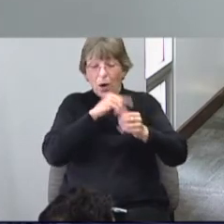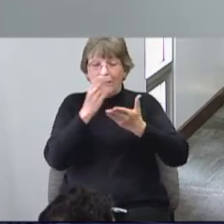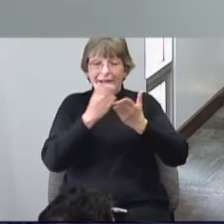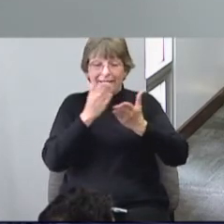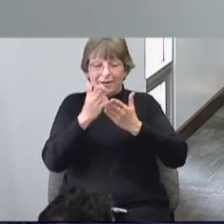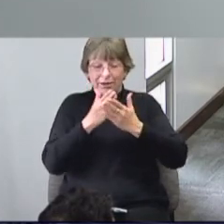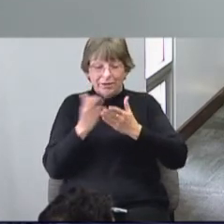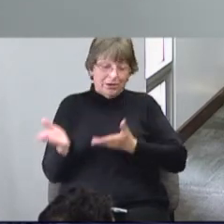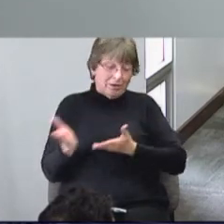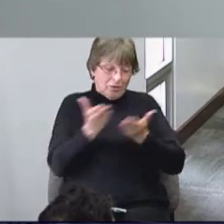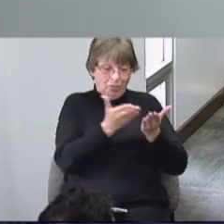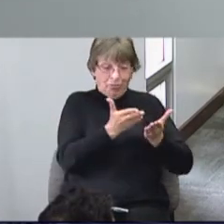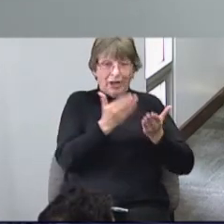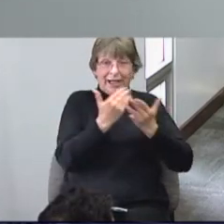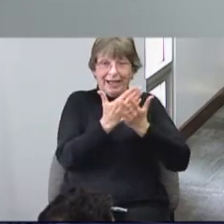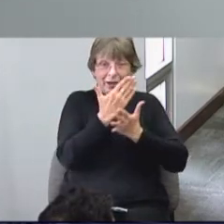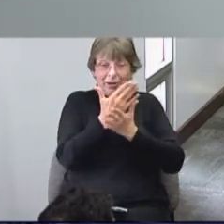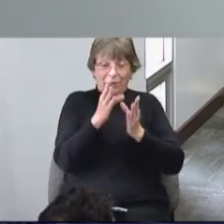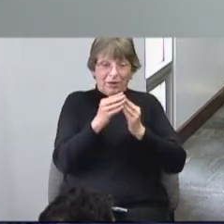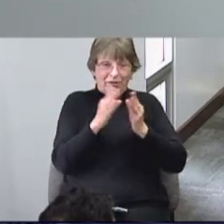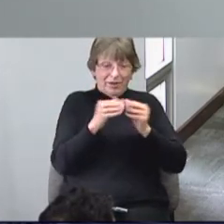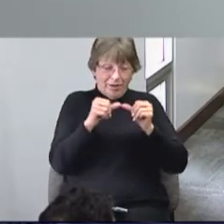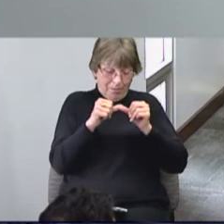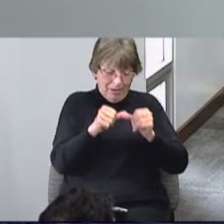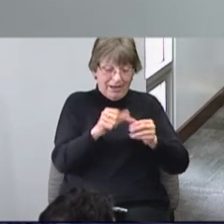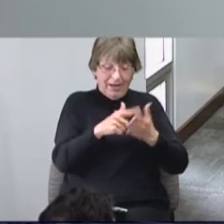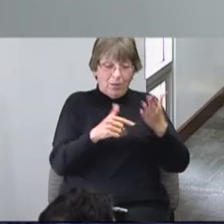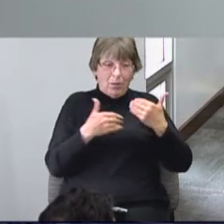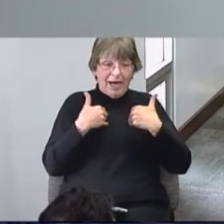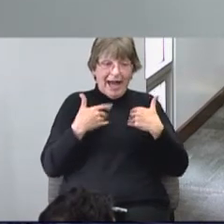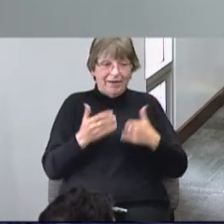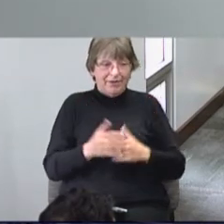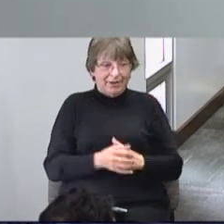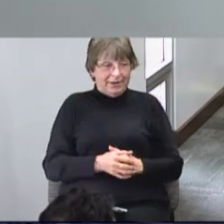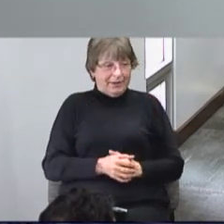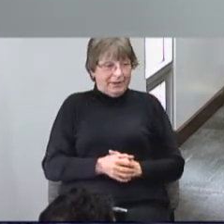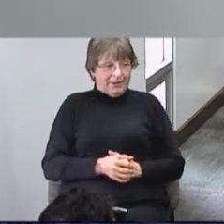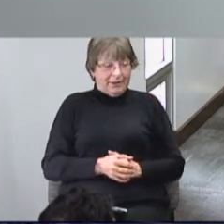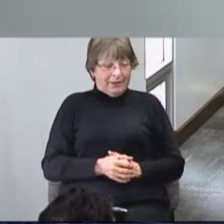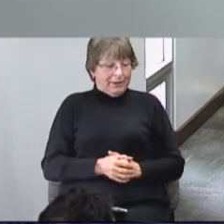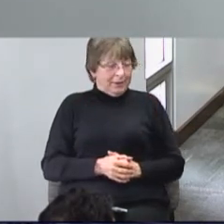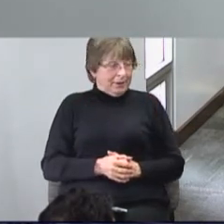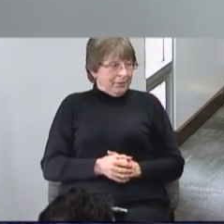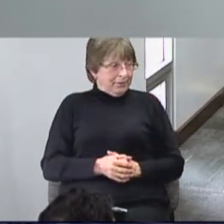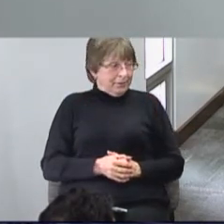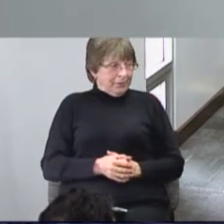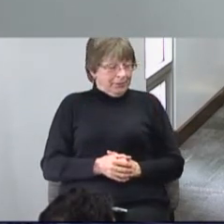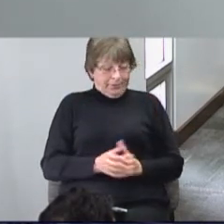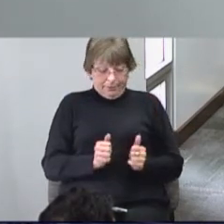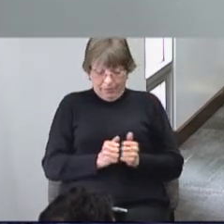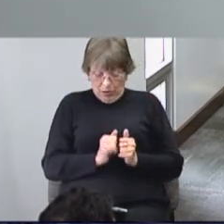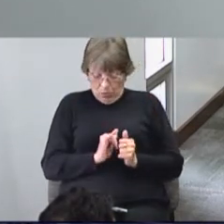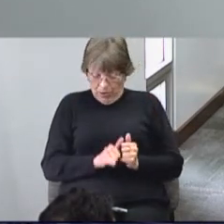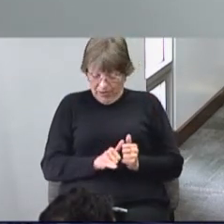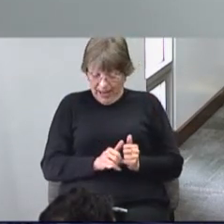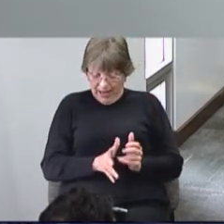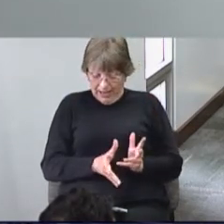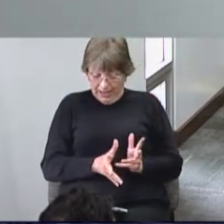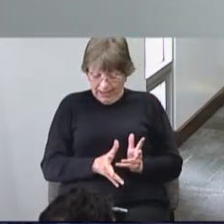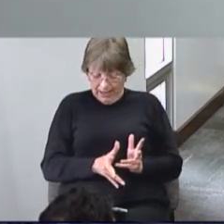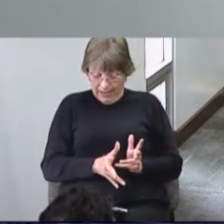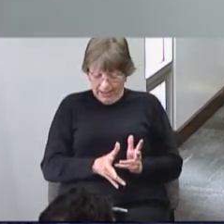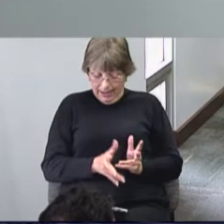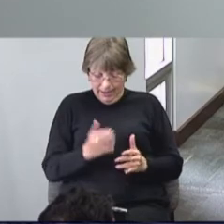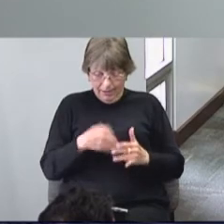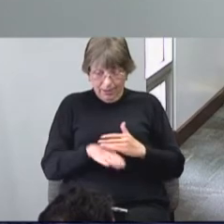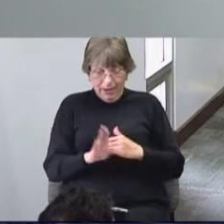new conventions in and to retain the current conventions that we have. So and with that, at this point in time, just to enter into